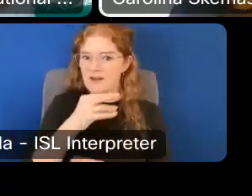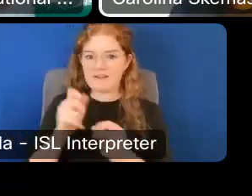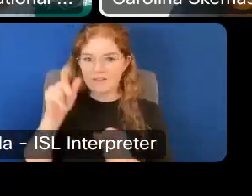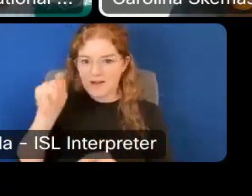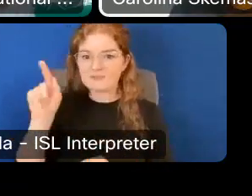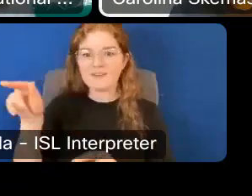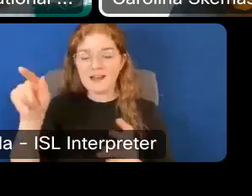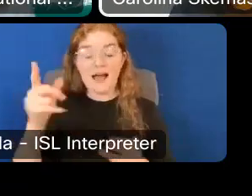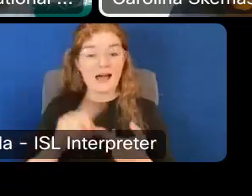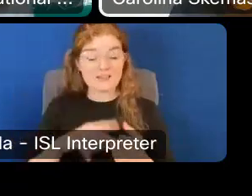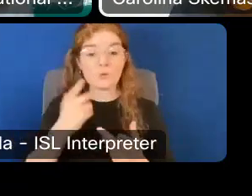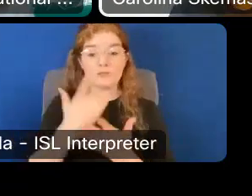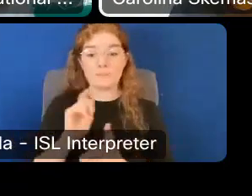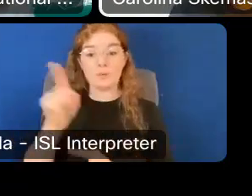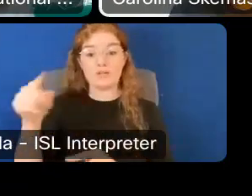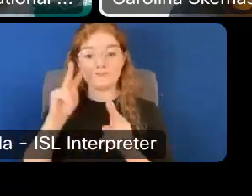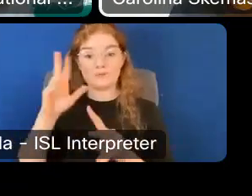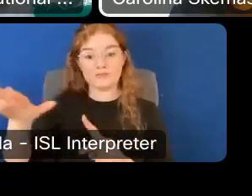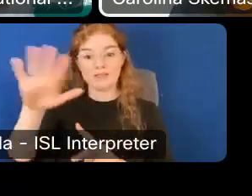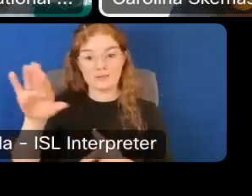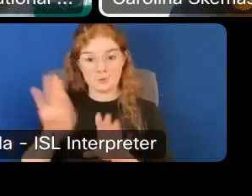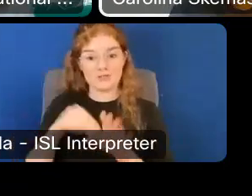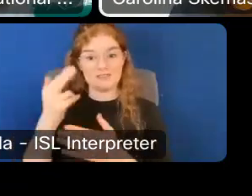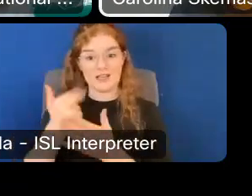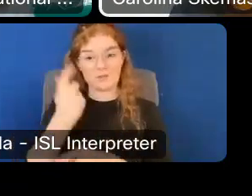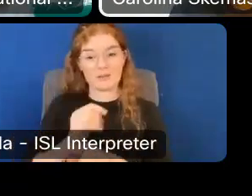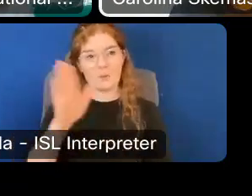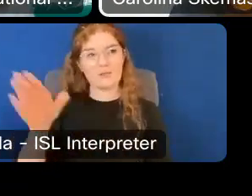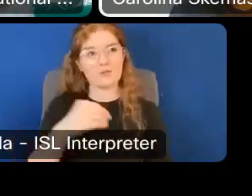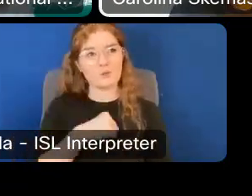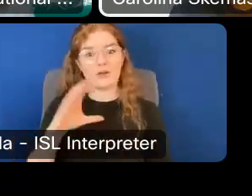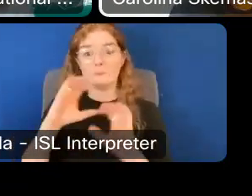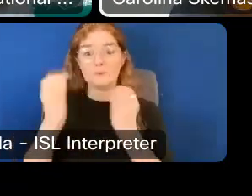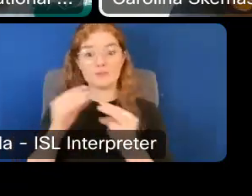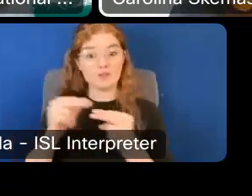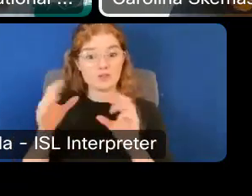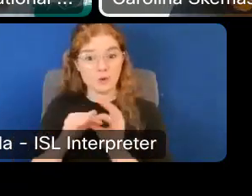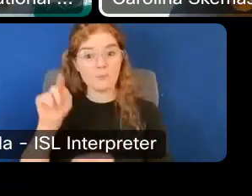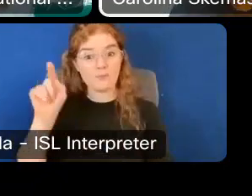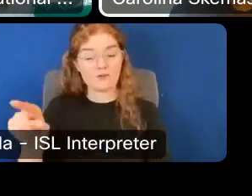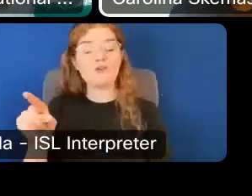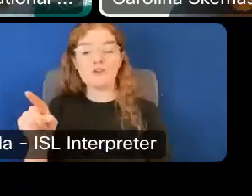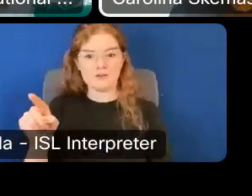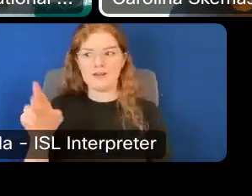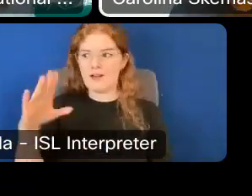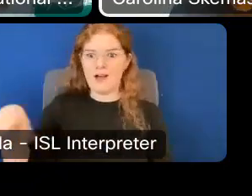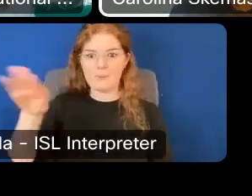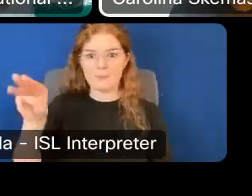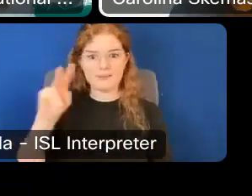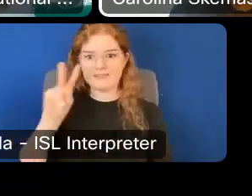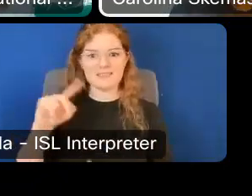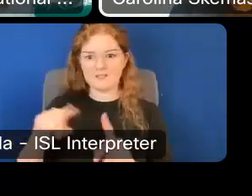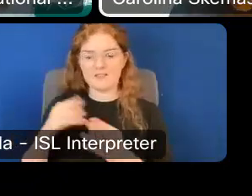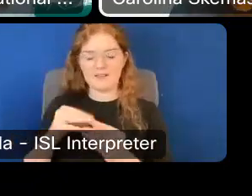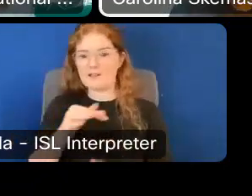that I did with the designers, that time I went to the community nursing home, the guys were seeing stuff that was